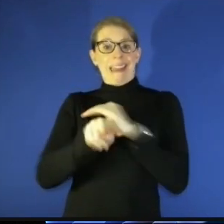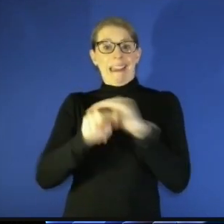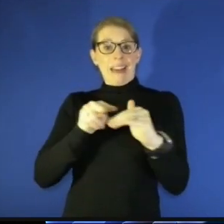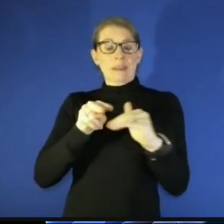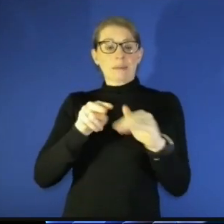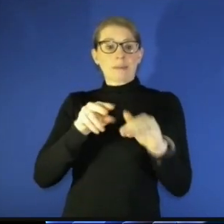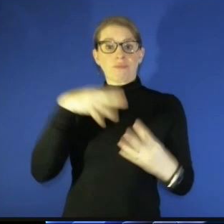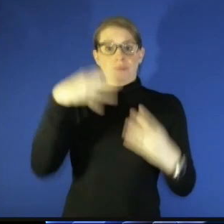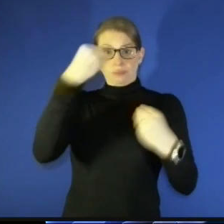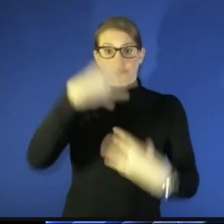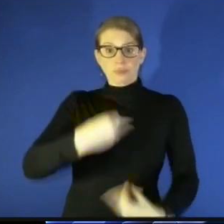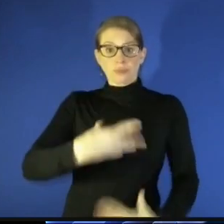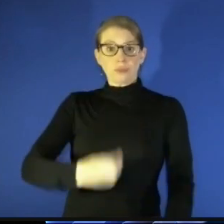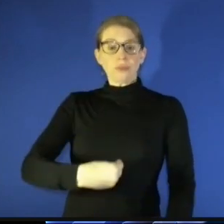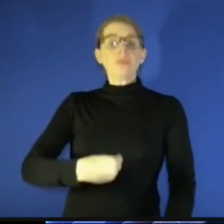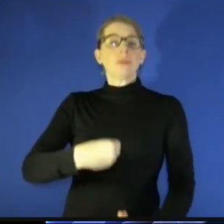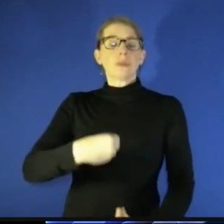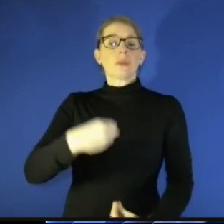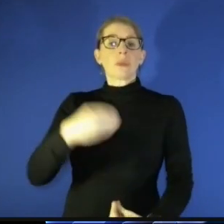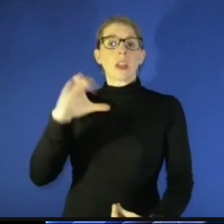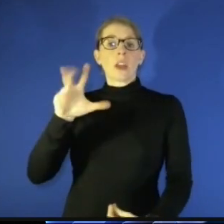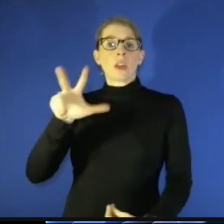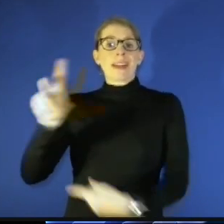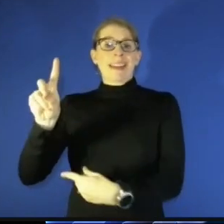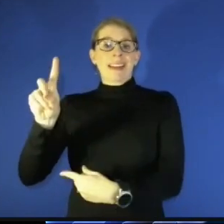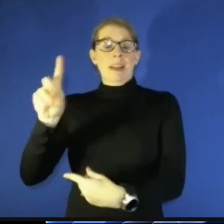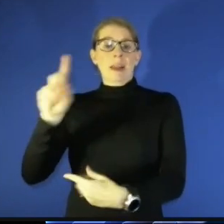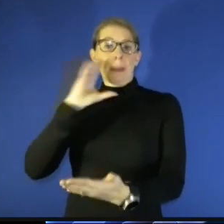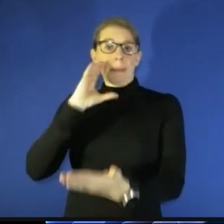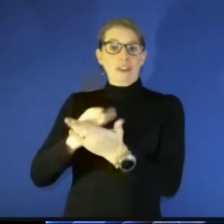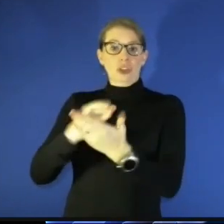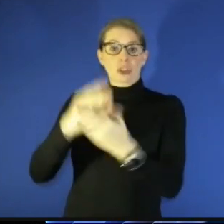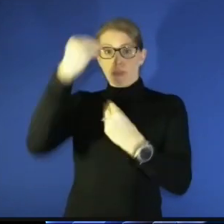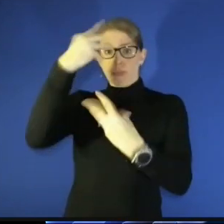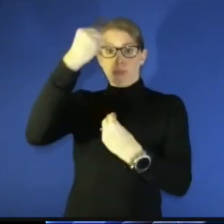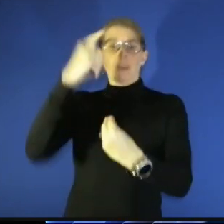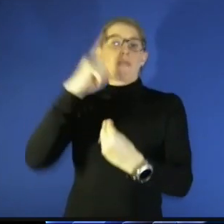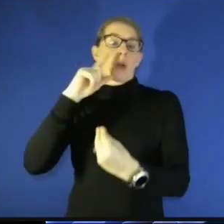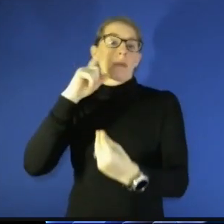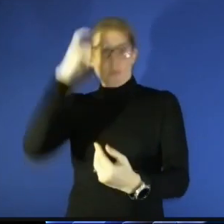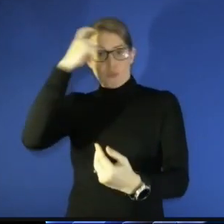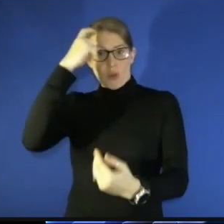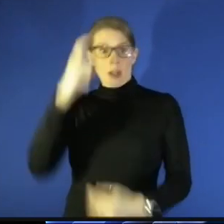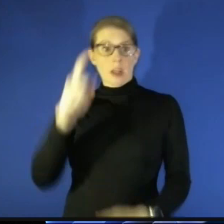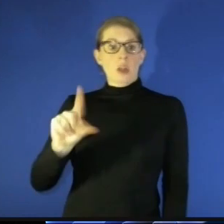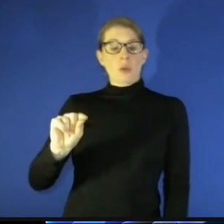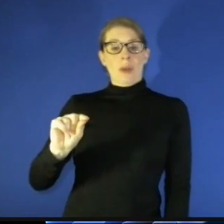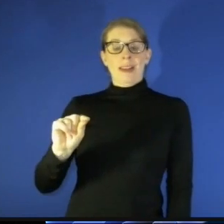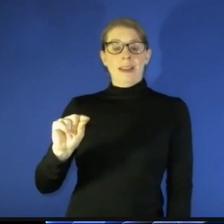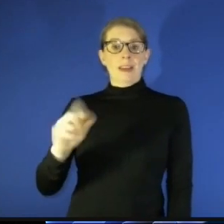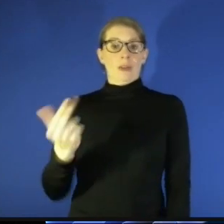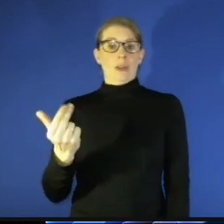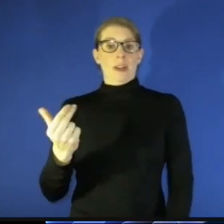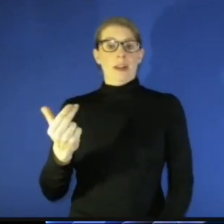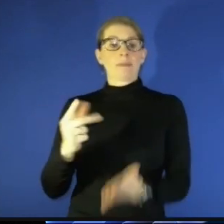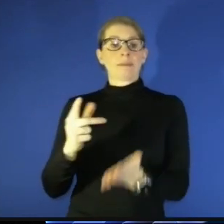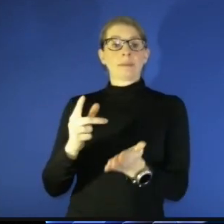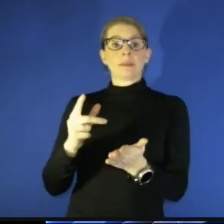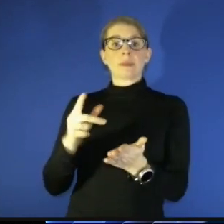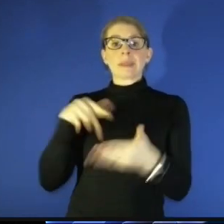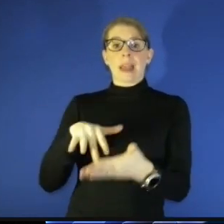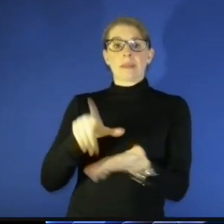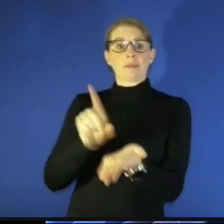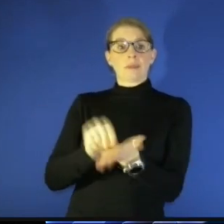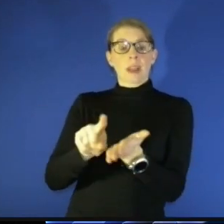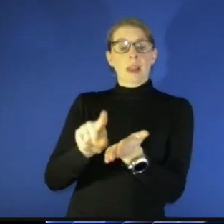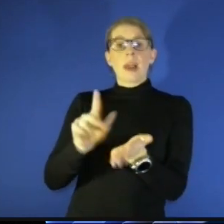X-rays creates a 3D picture of the brain. A 2018 study published on the website The Medical News Today,